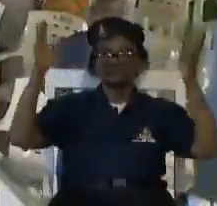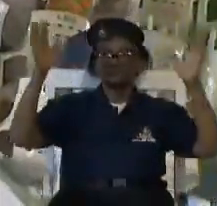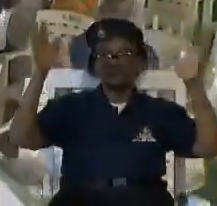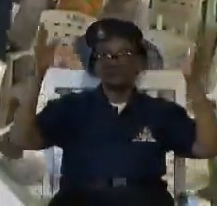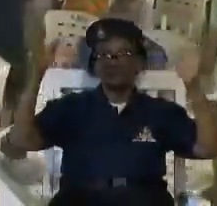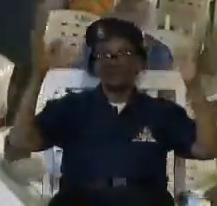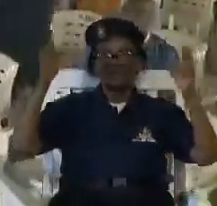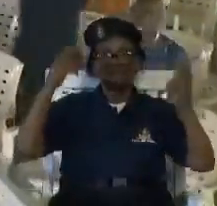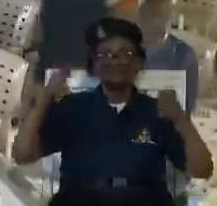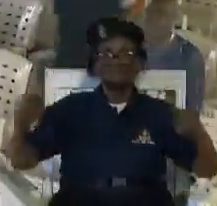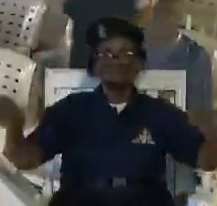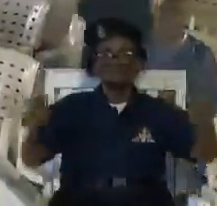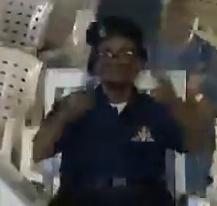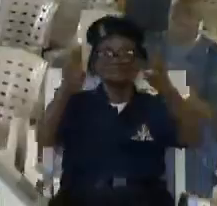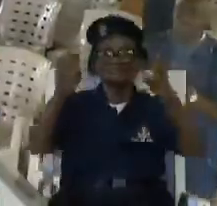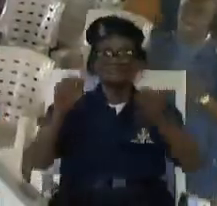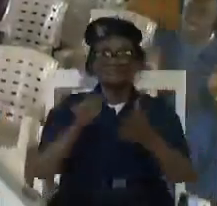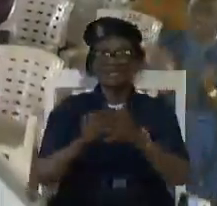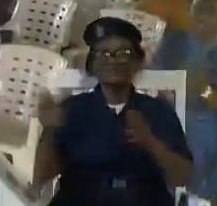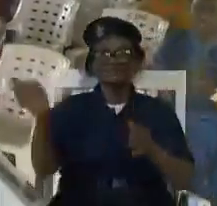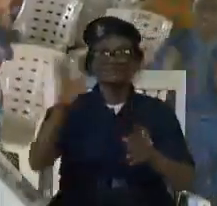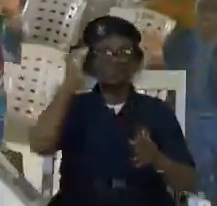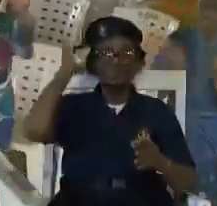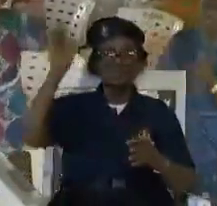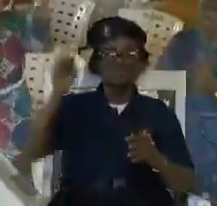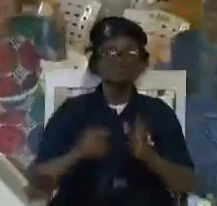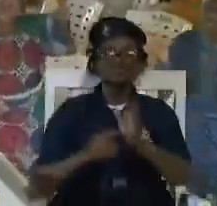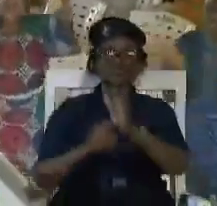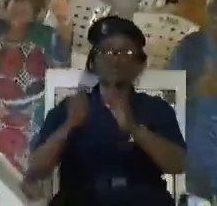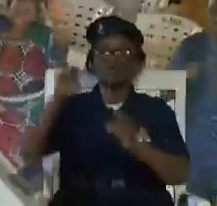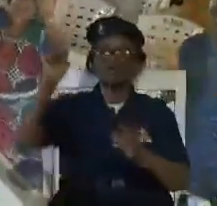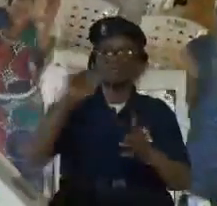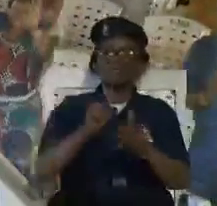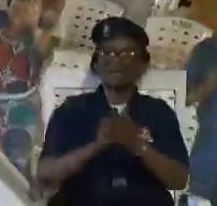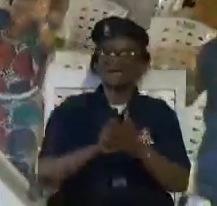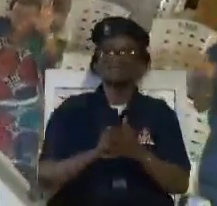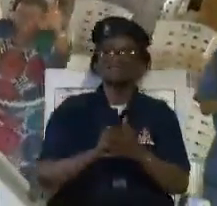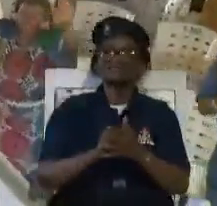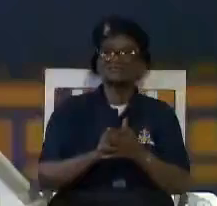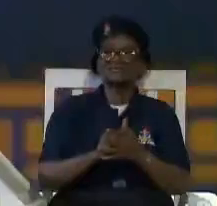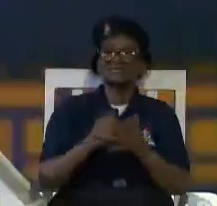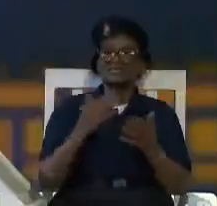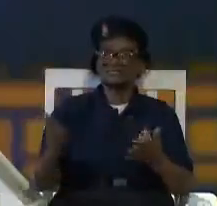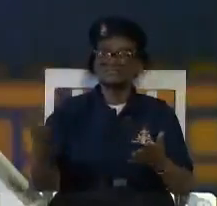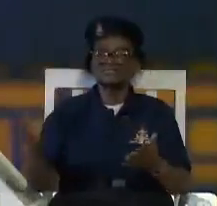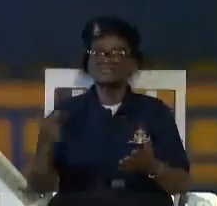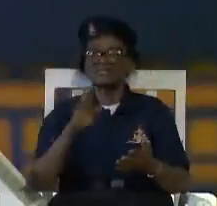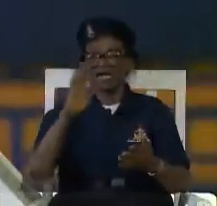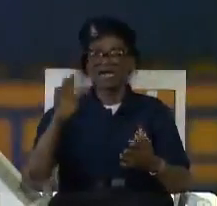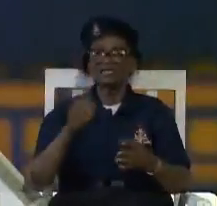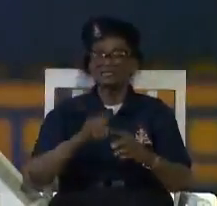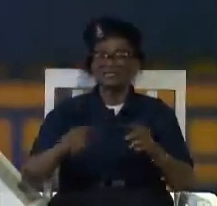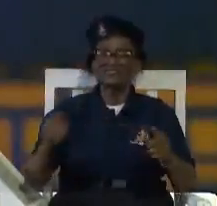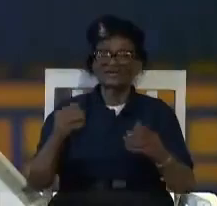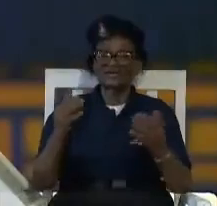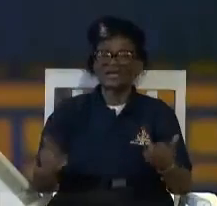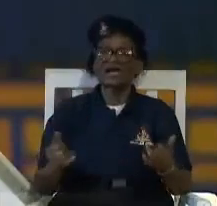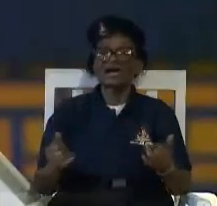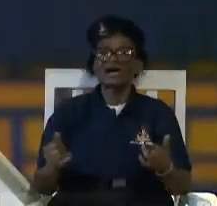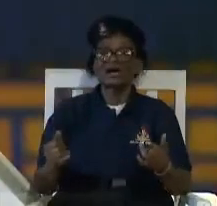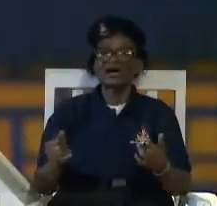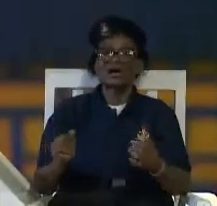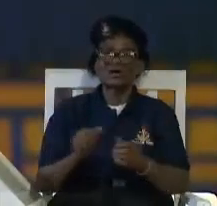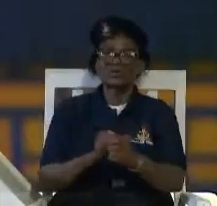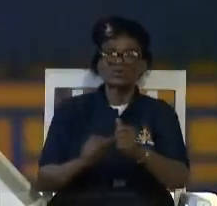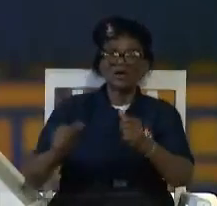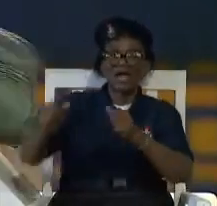in a way that we show Him that things are different now, just for 2 minutes. Go